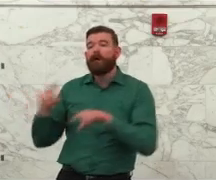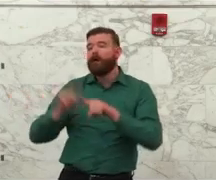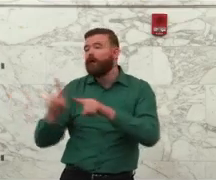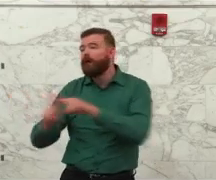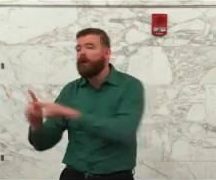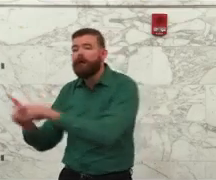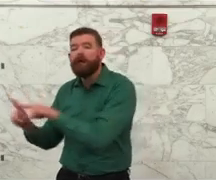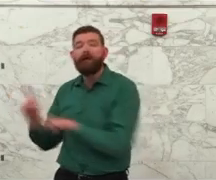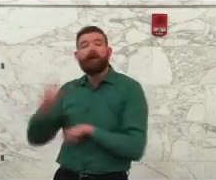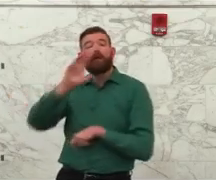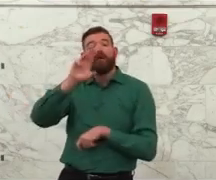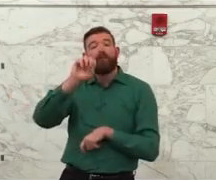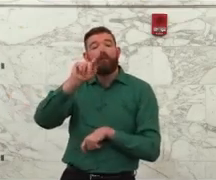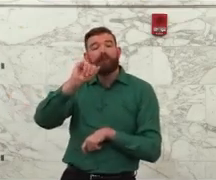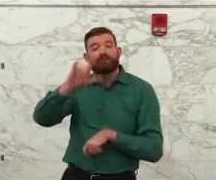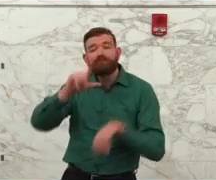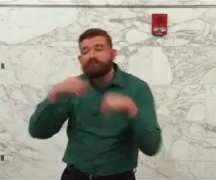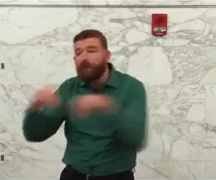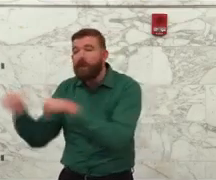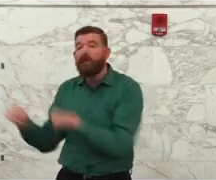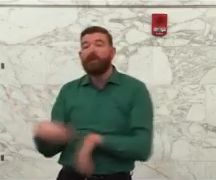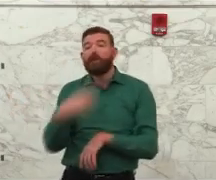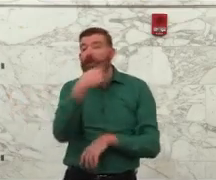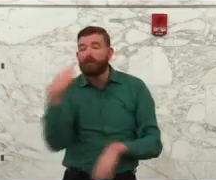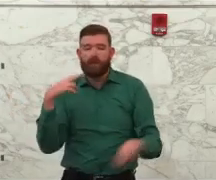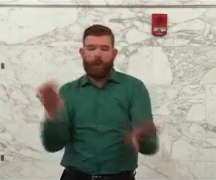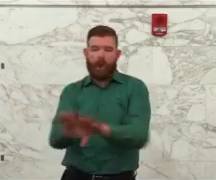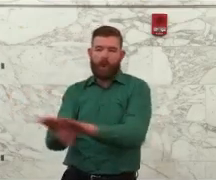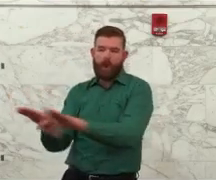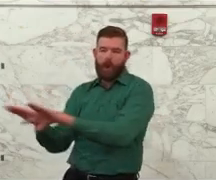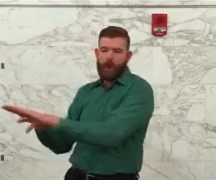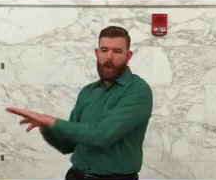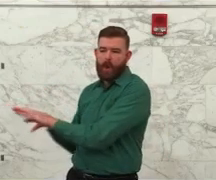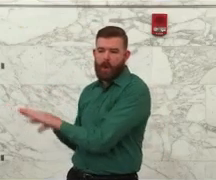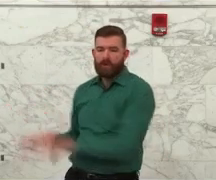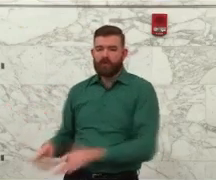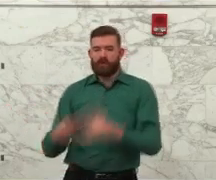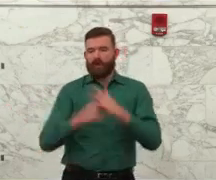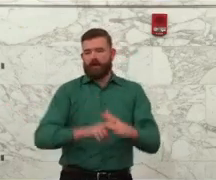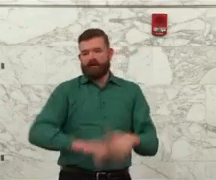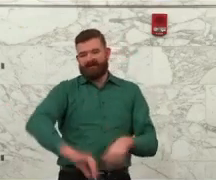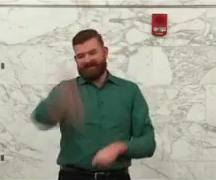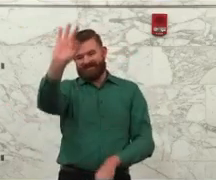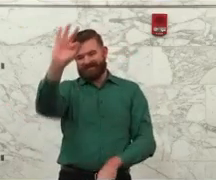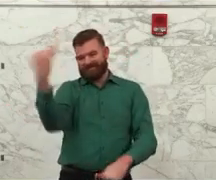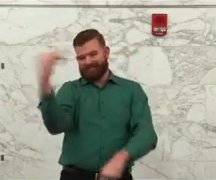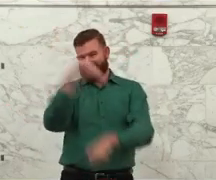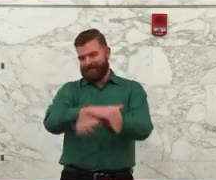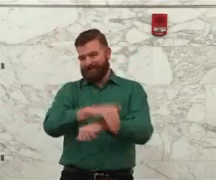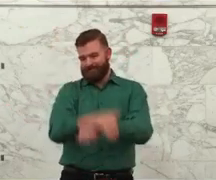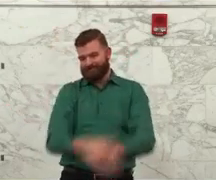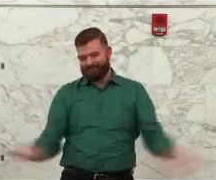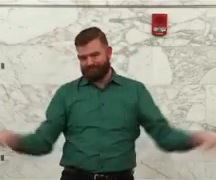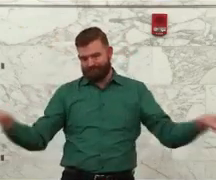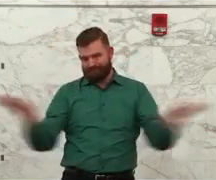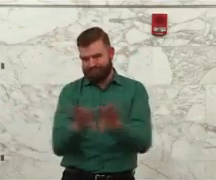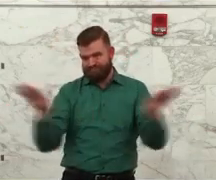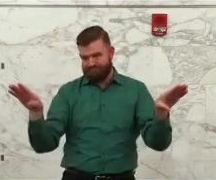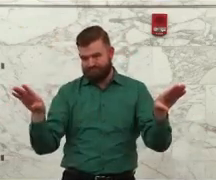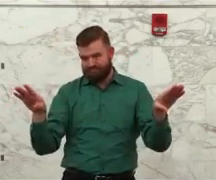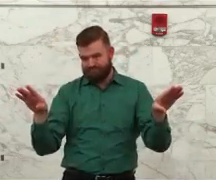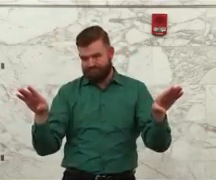the public effective at 9 p.m. tonight. Only, and by the way, 9 p.m. in particular,